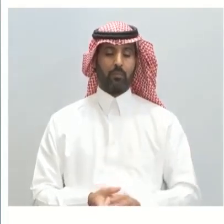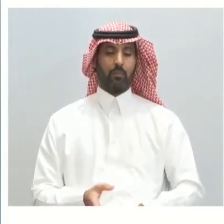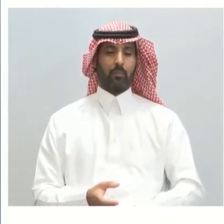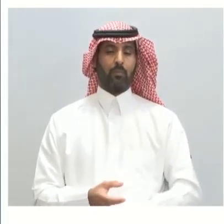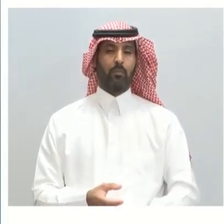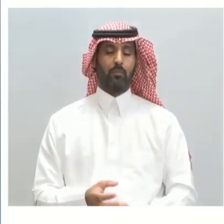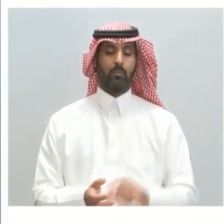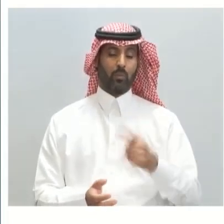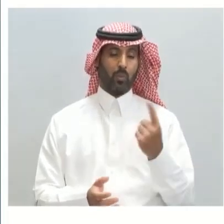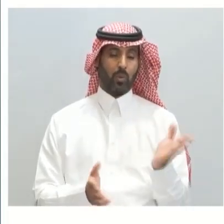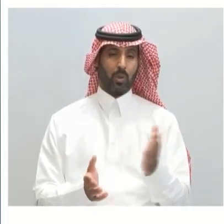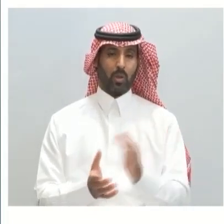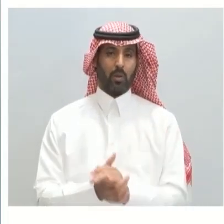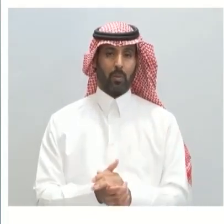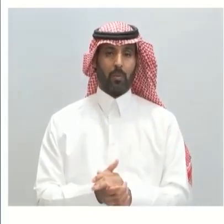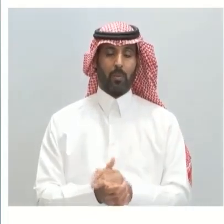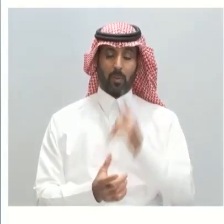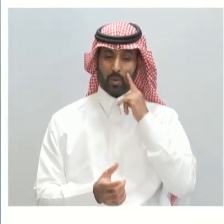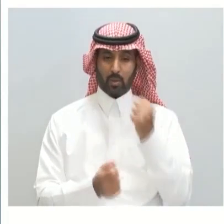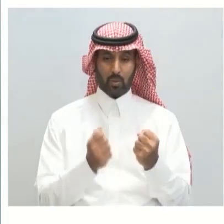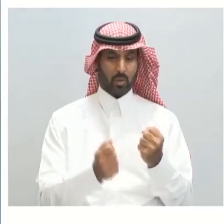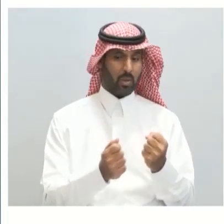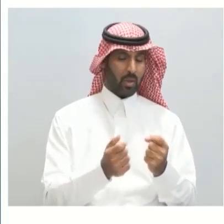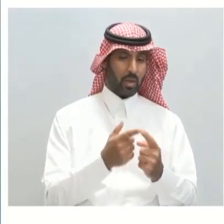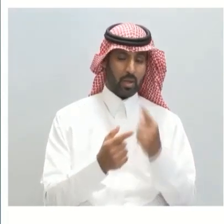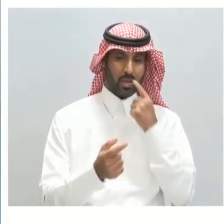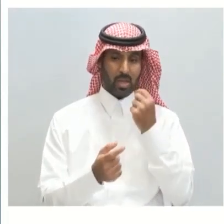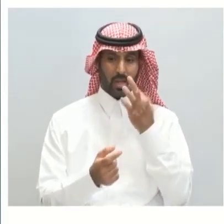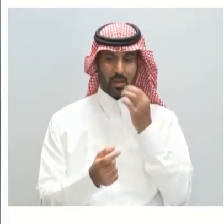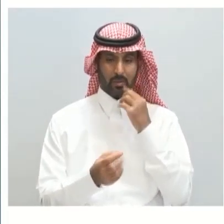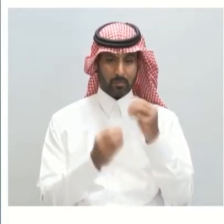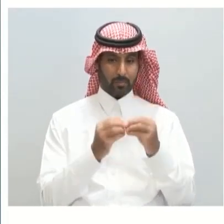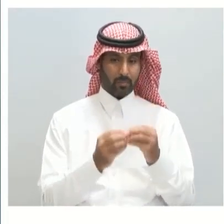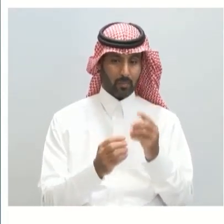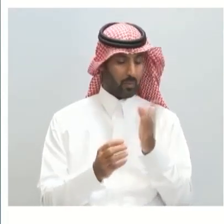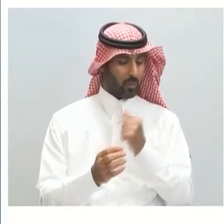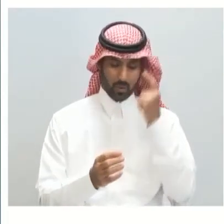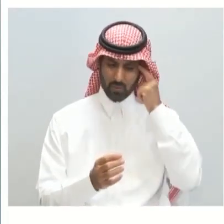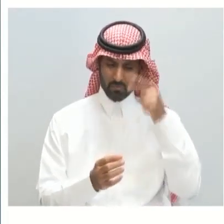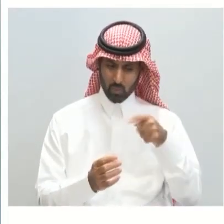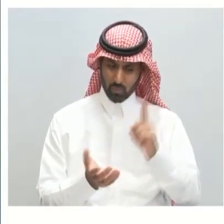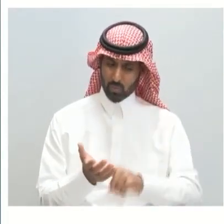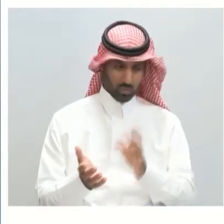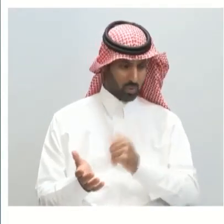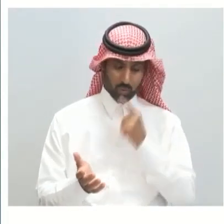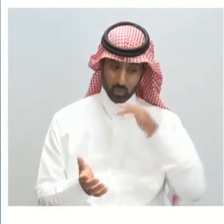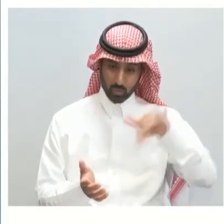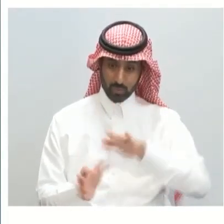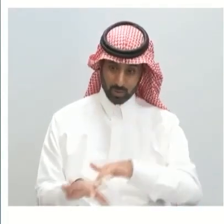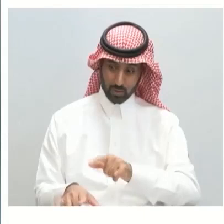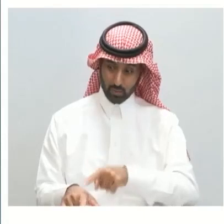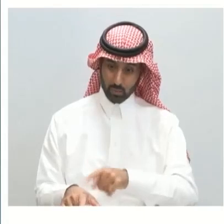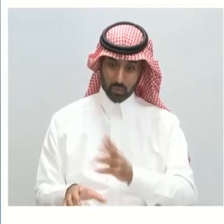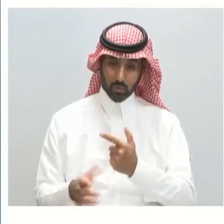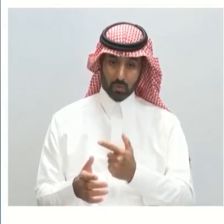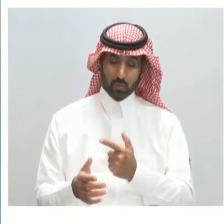here. Number one, I thought their truck was white. I wasn't sure you'd be here. Number two, and of course, we're going